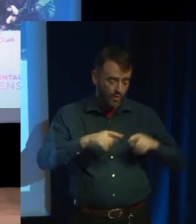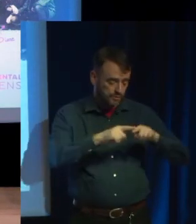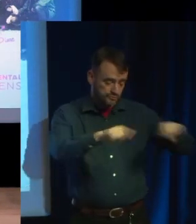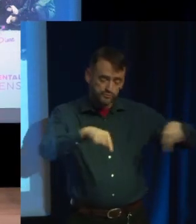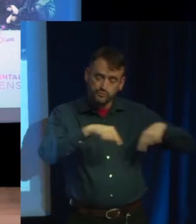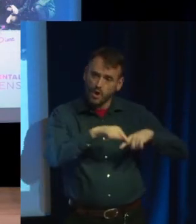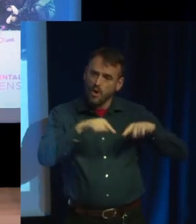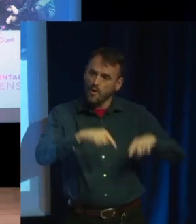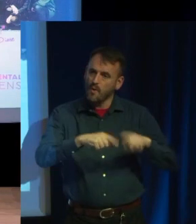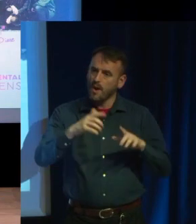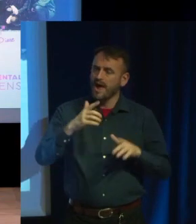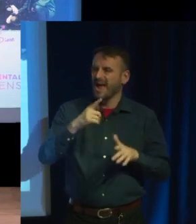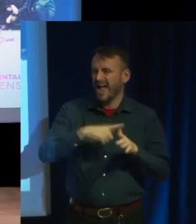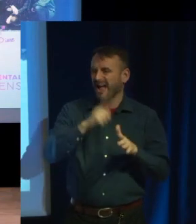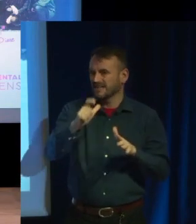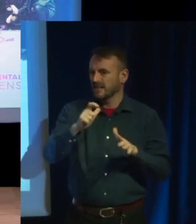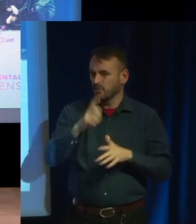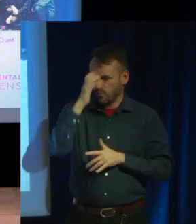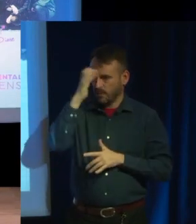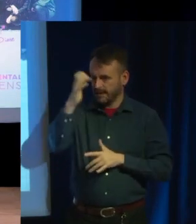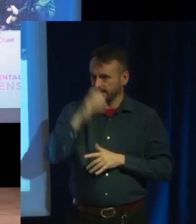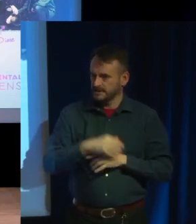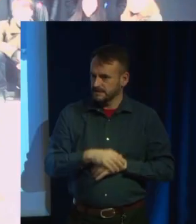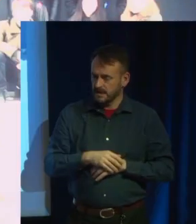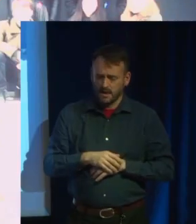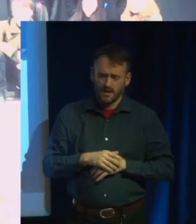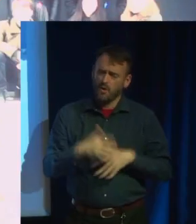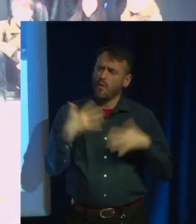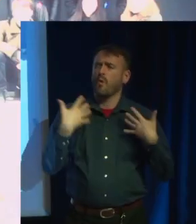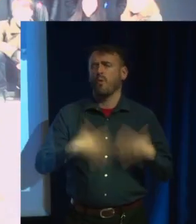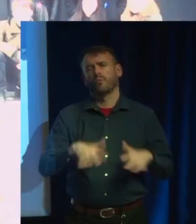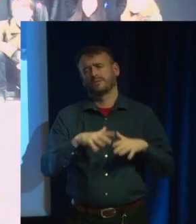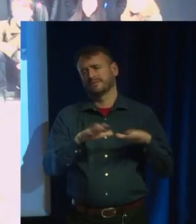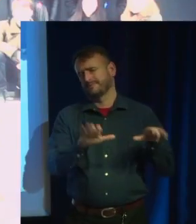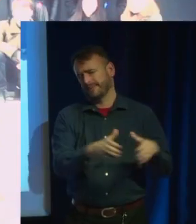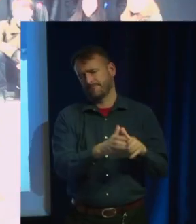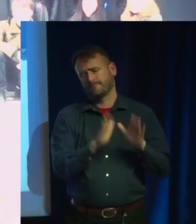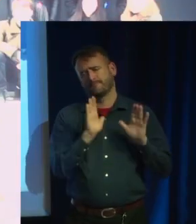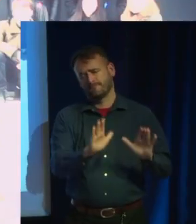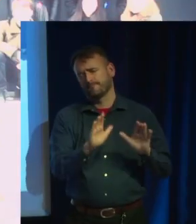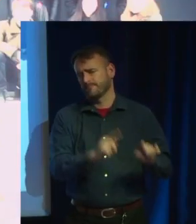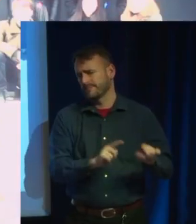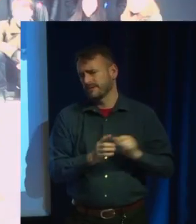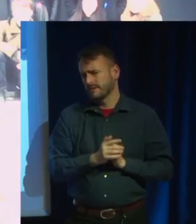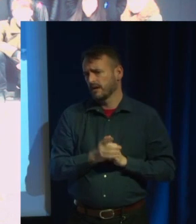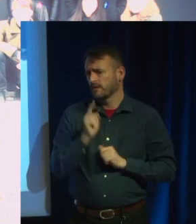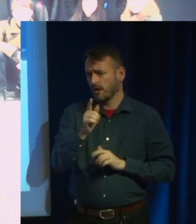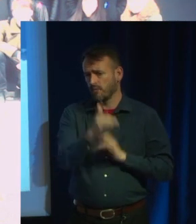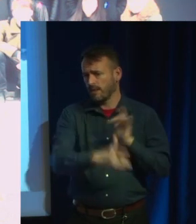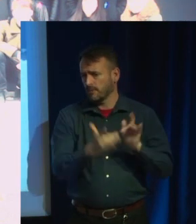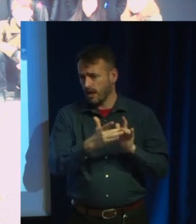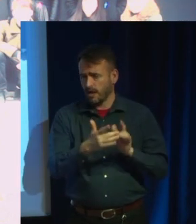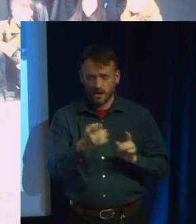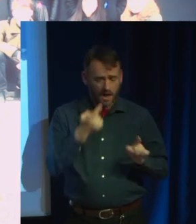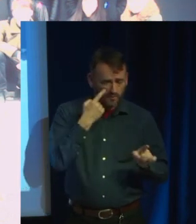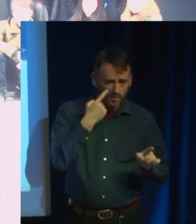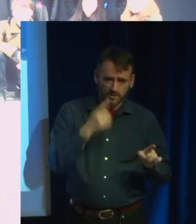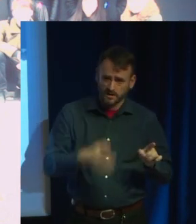made, that's our awesome team right there. Go to their website. Feel free to ask me